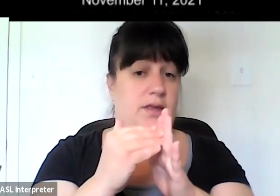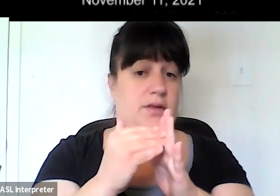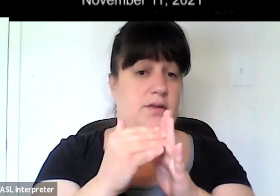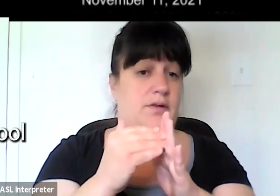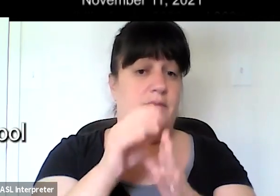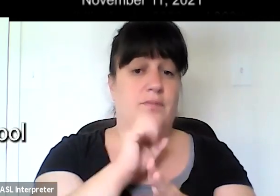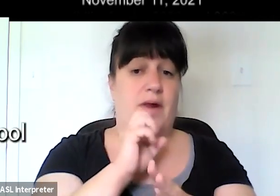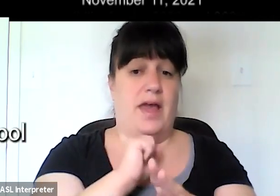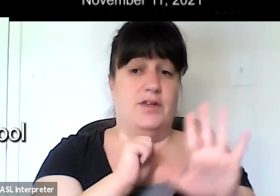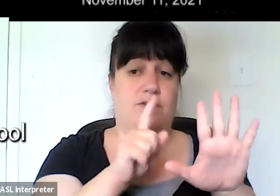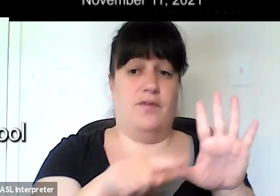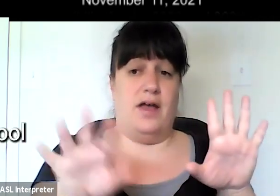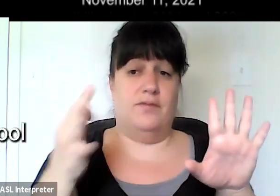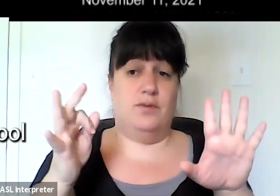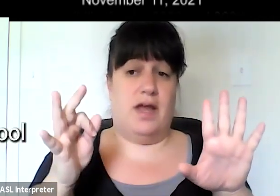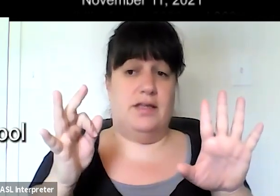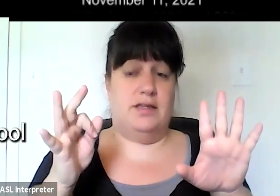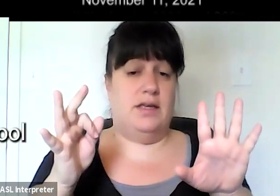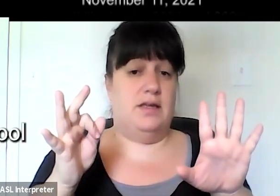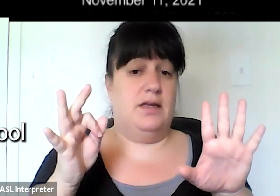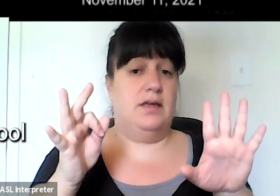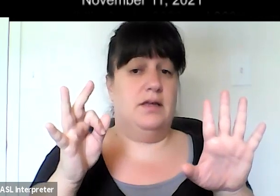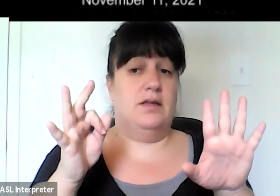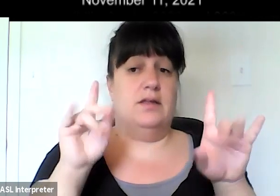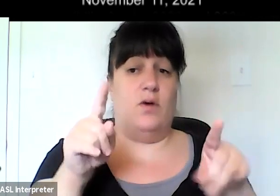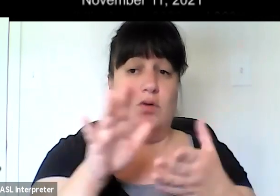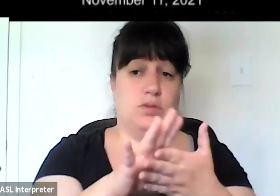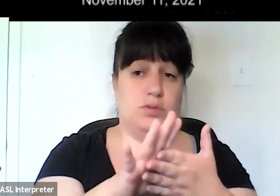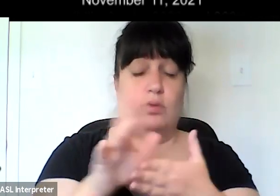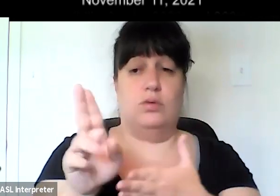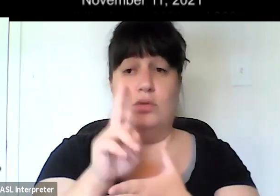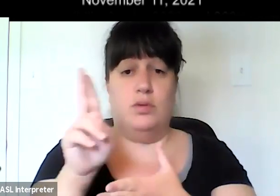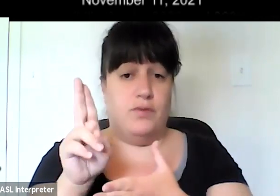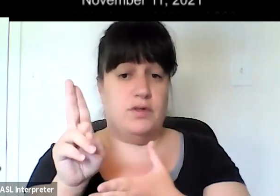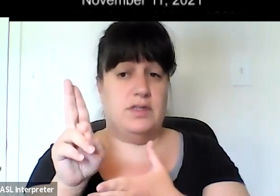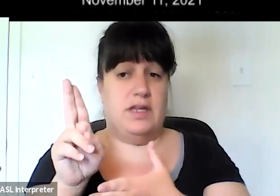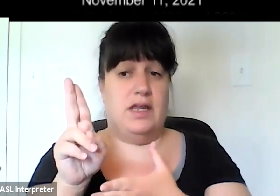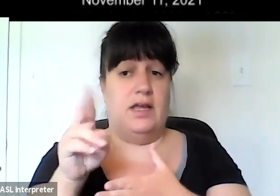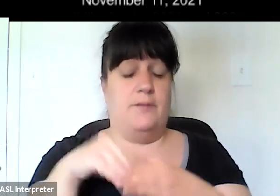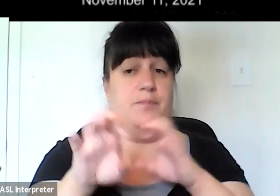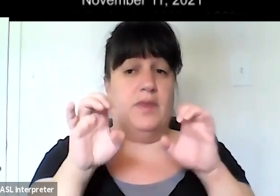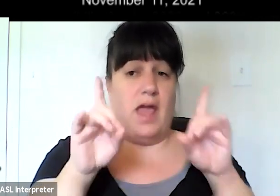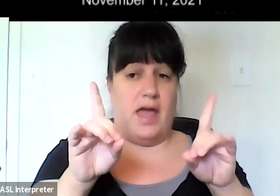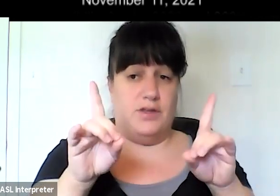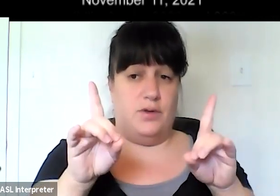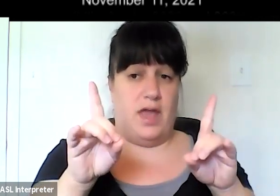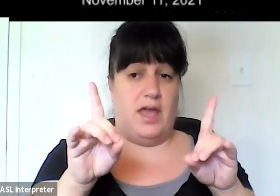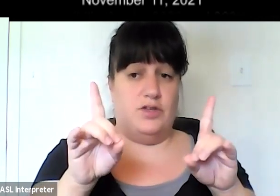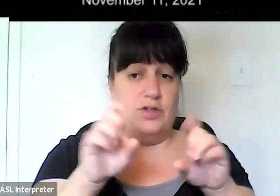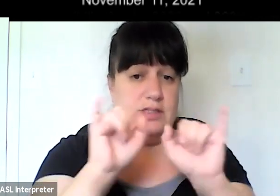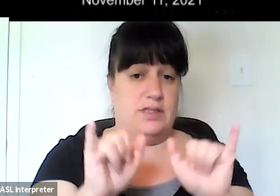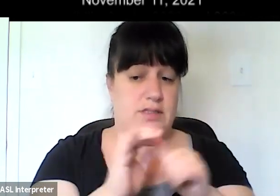to 19, which means they are going to school, going to university, and are in the education